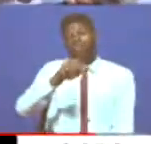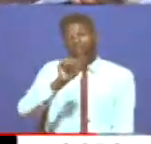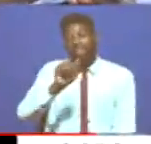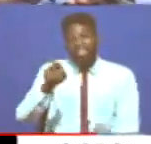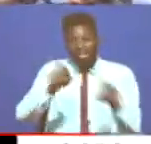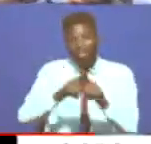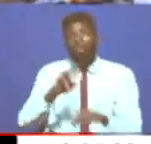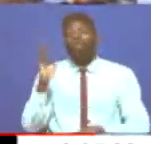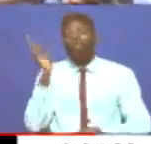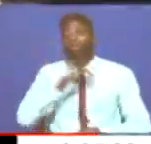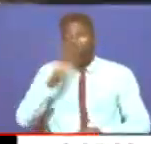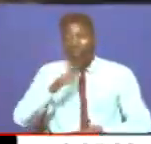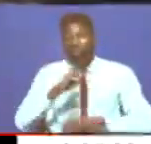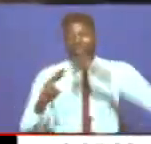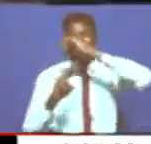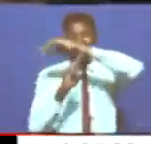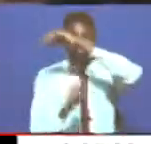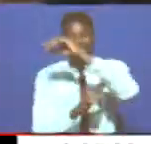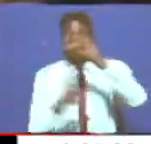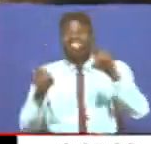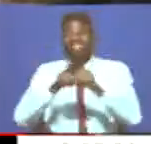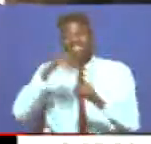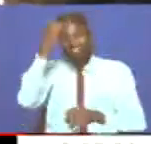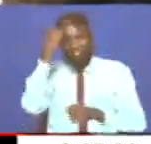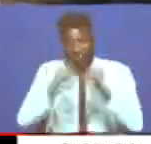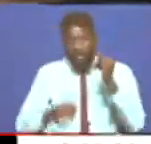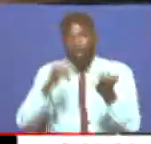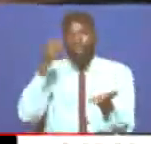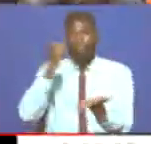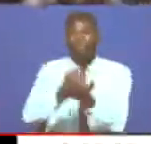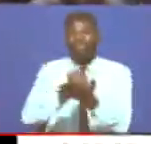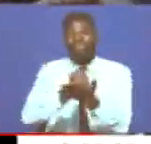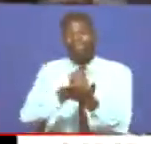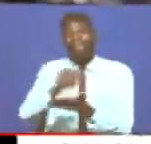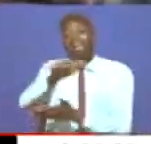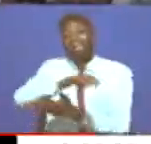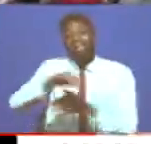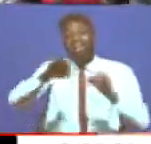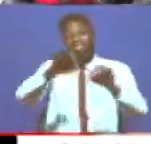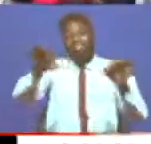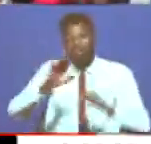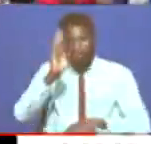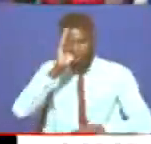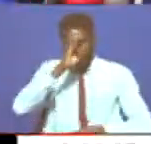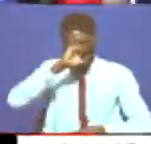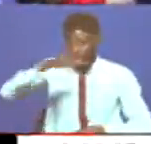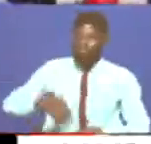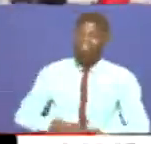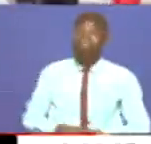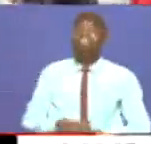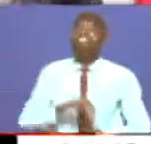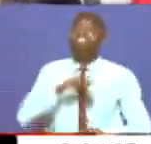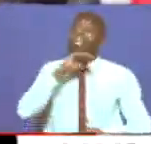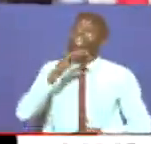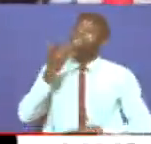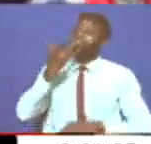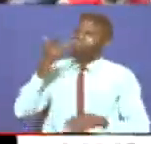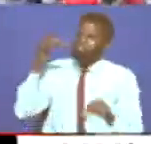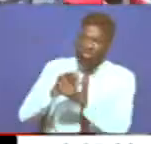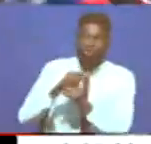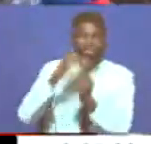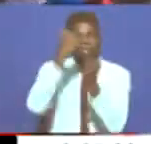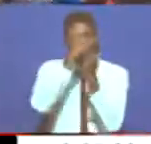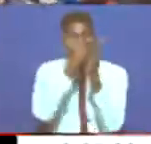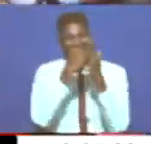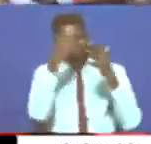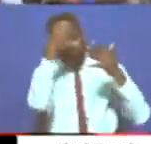bridge before closing the day's work at Poster Grounds in Bungoma County. Raila promising a raft of programs that he says will go a long way